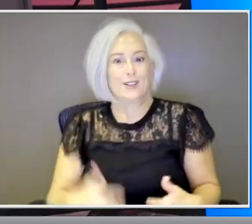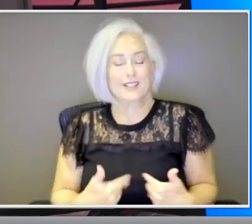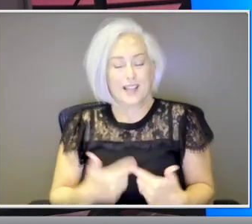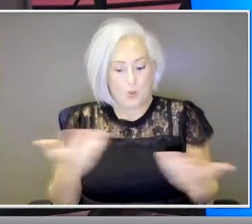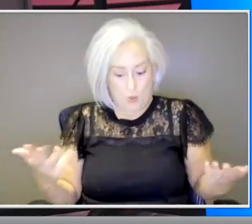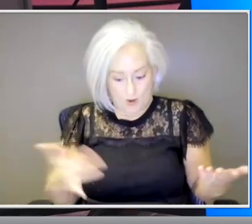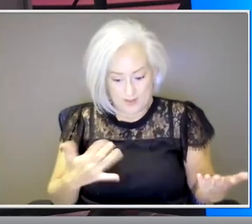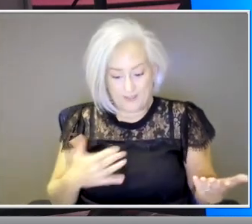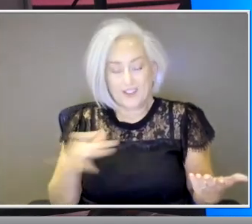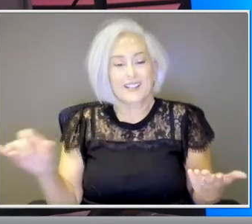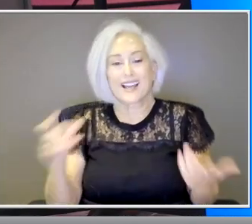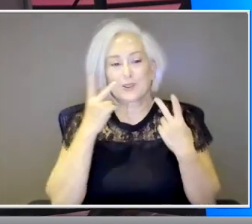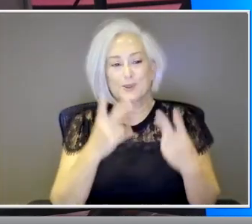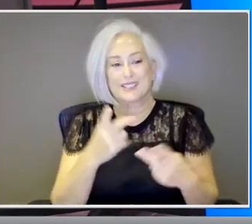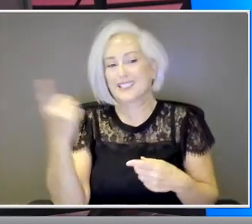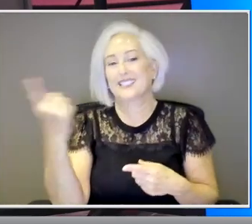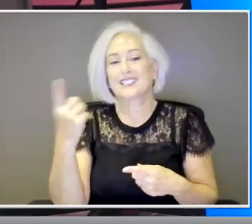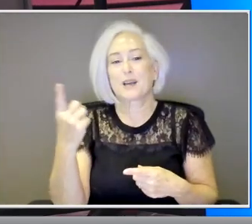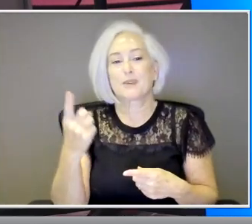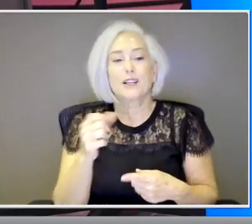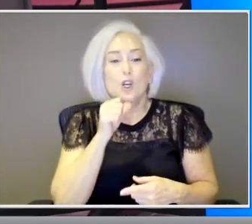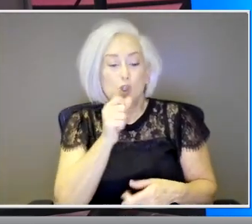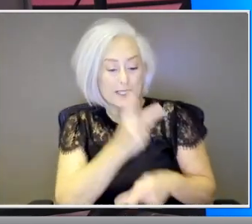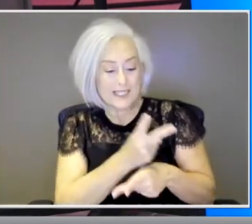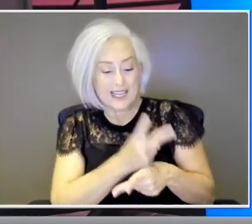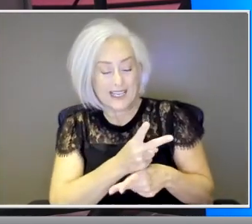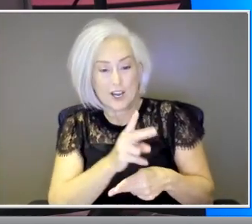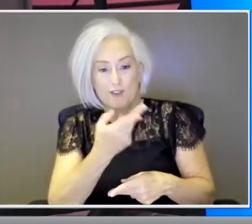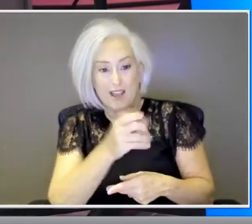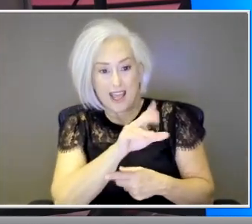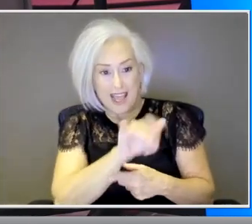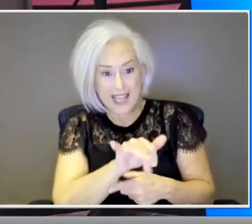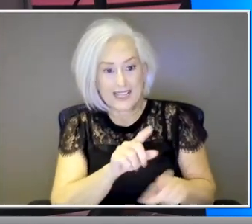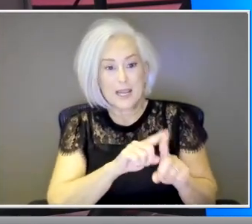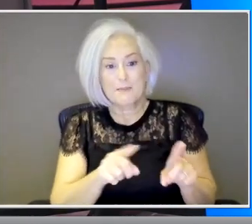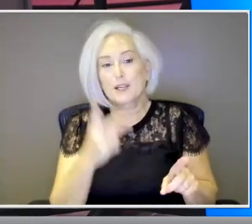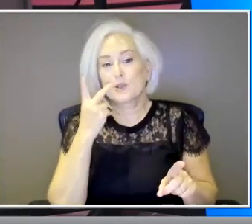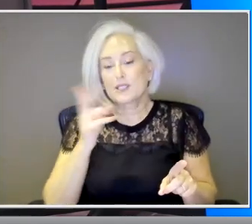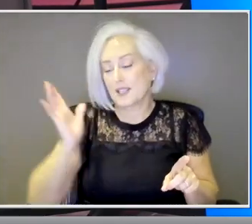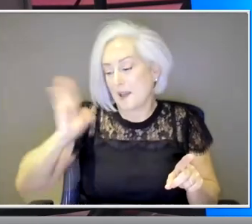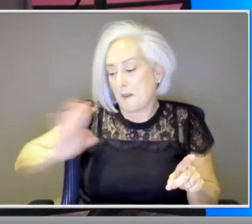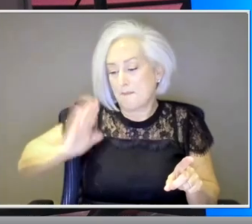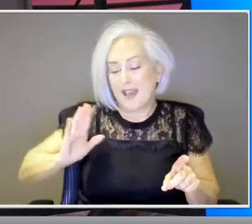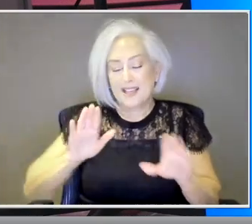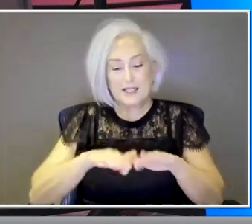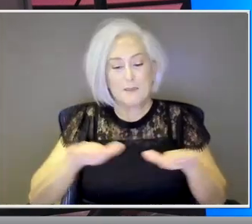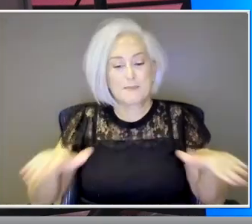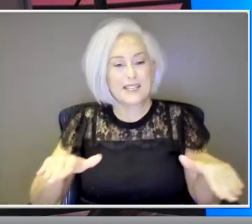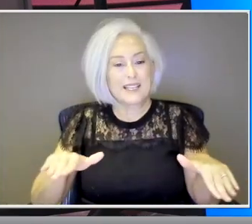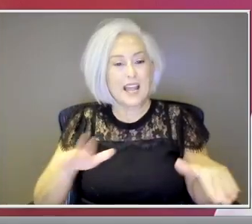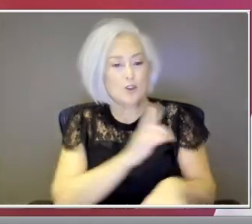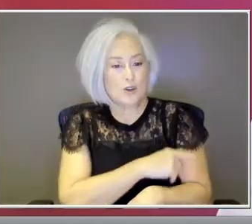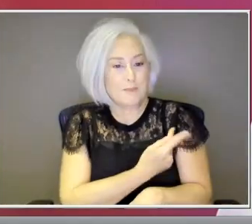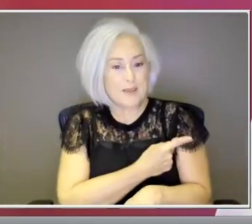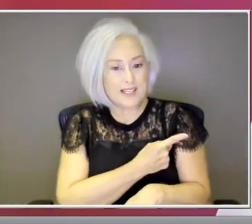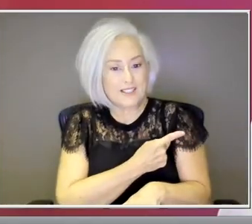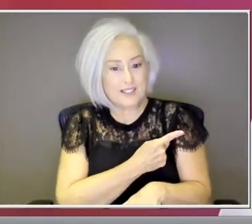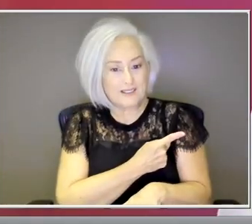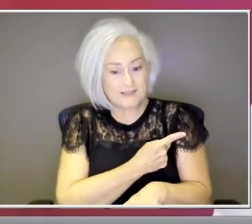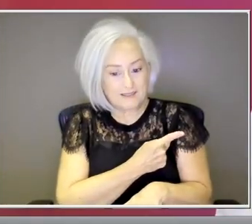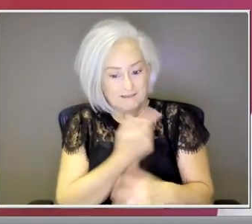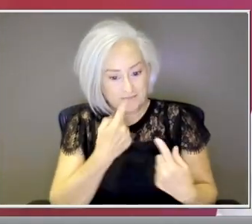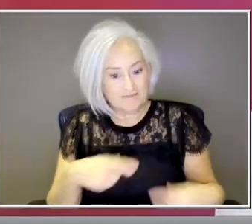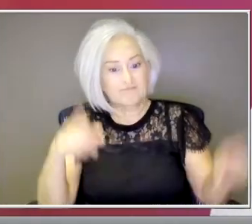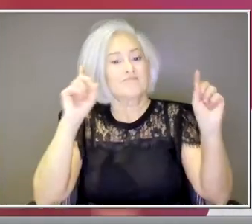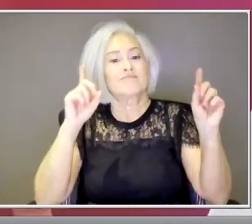seeing someone who, you didn't treat Haley, but you're seeing a former pediatric patient thriving? It's incredible, and my big